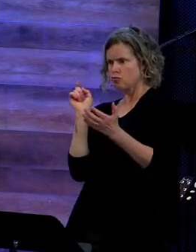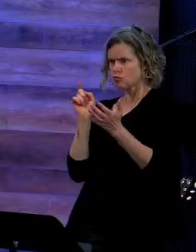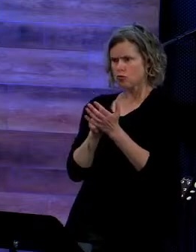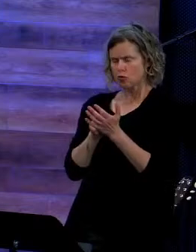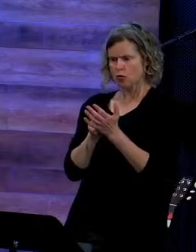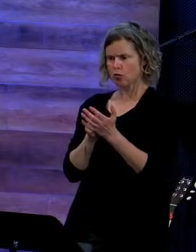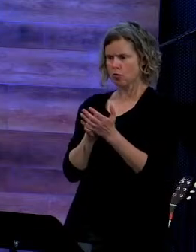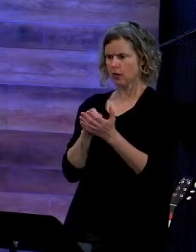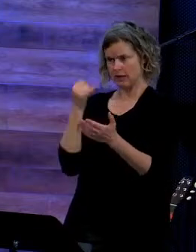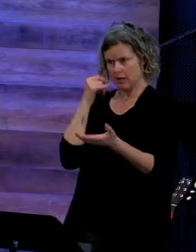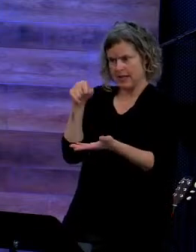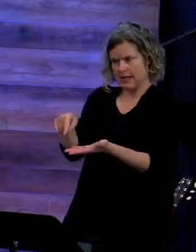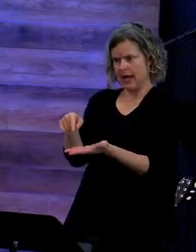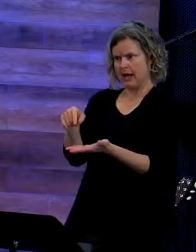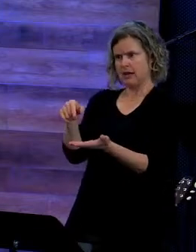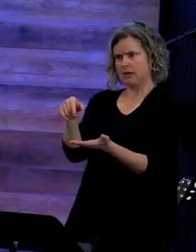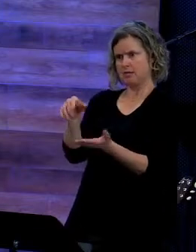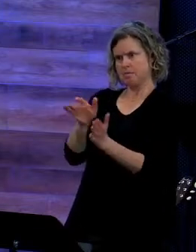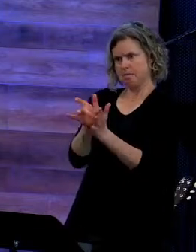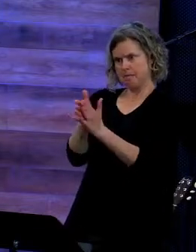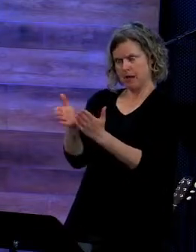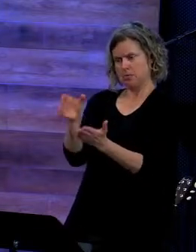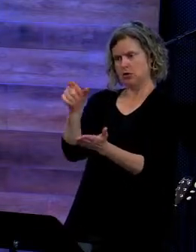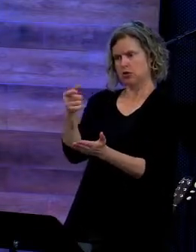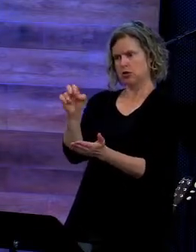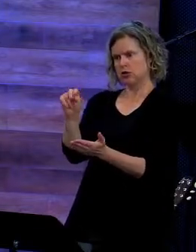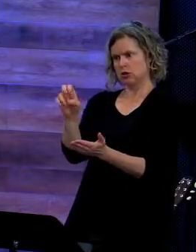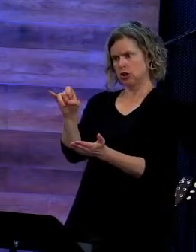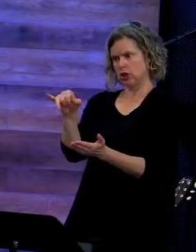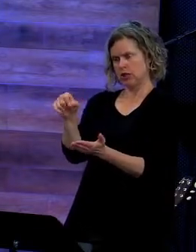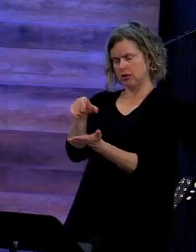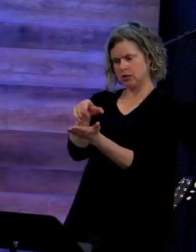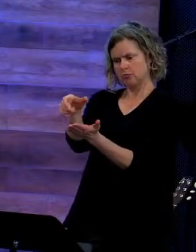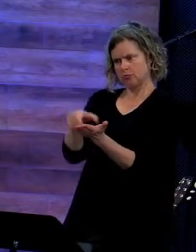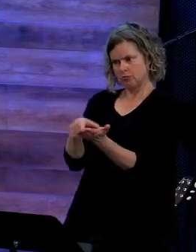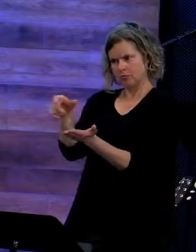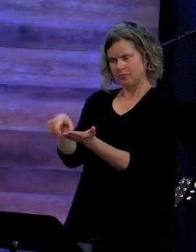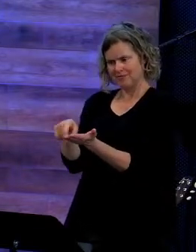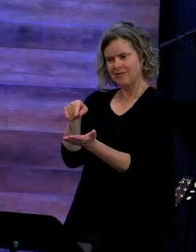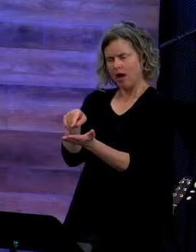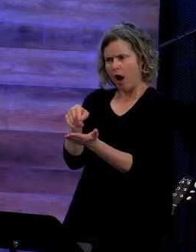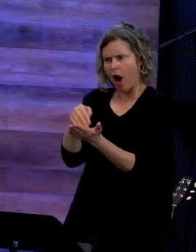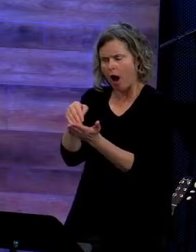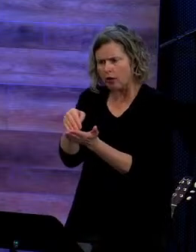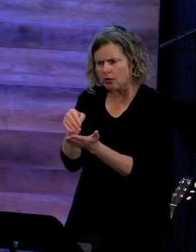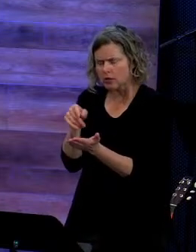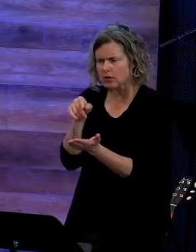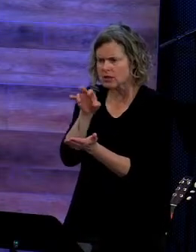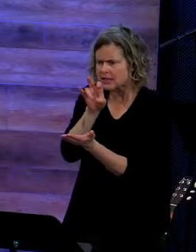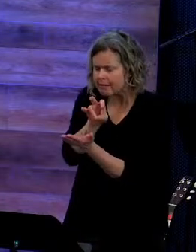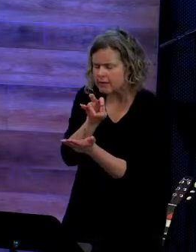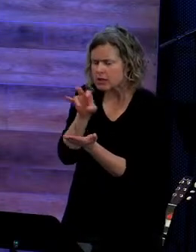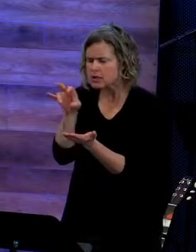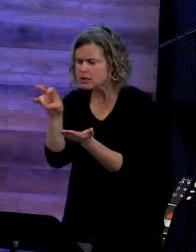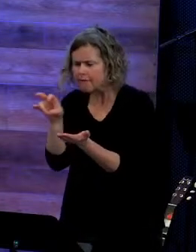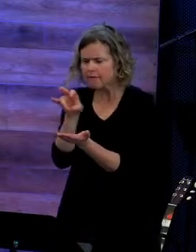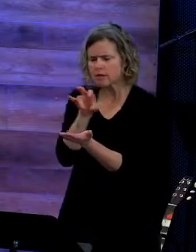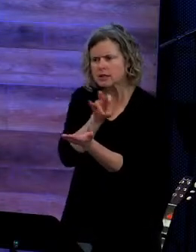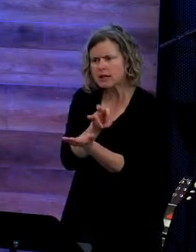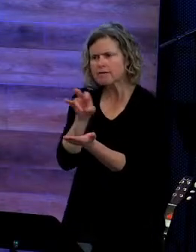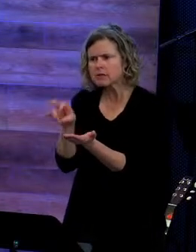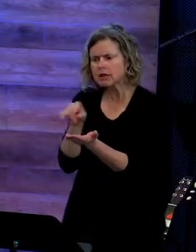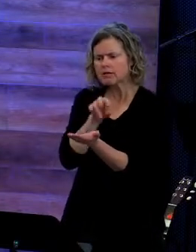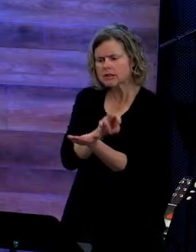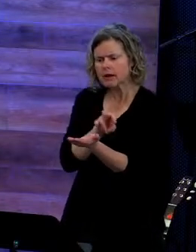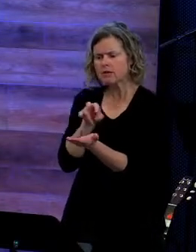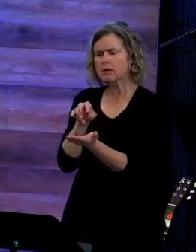popping up all over these chapters. For example, the very first line of the Bible, Genesis 1:1, in